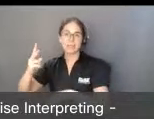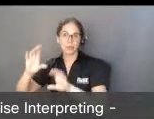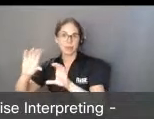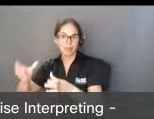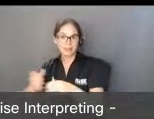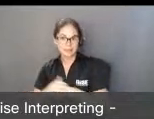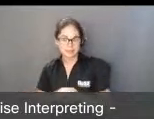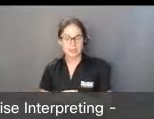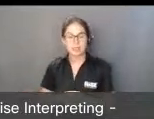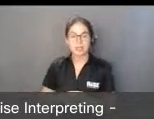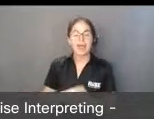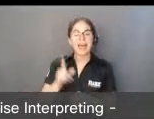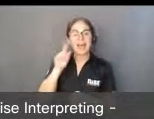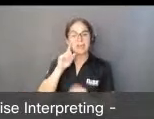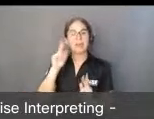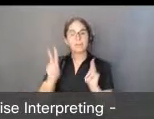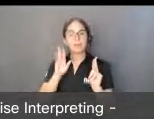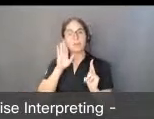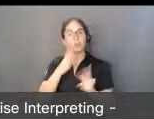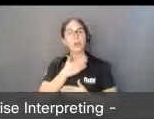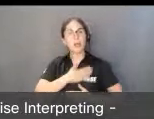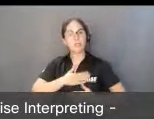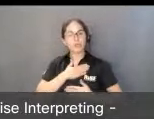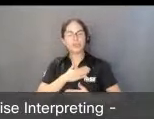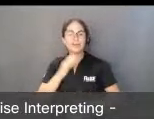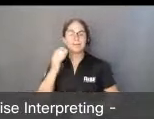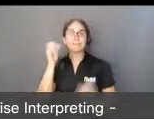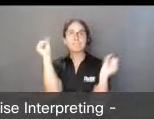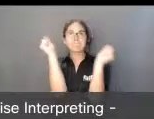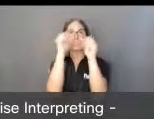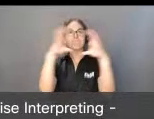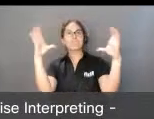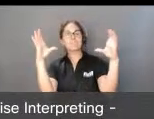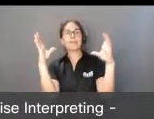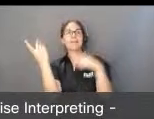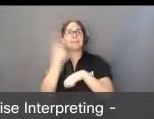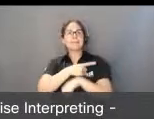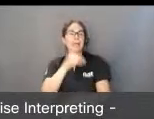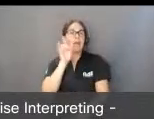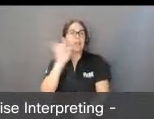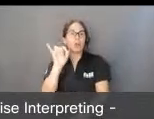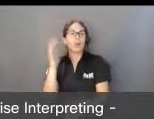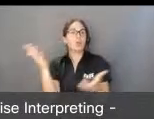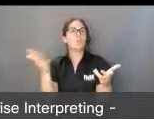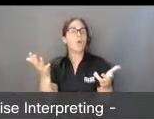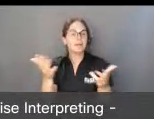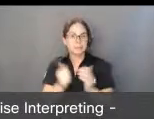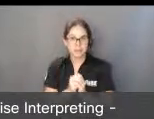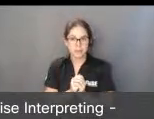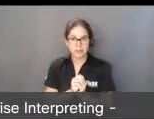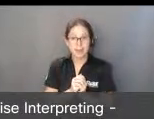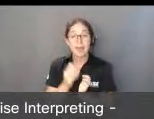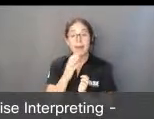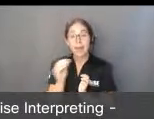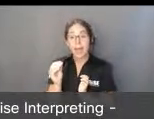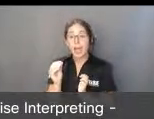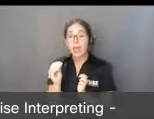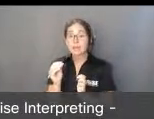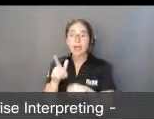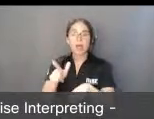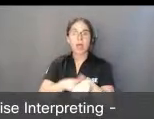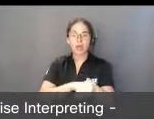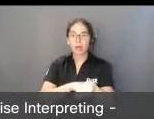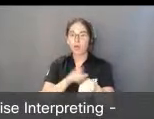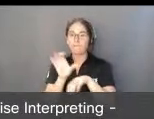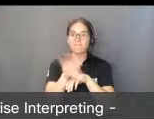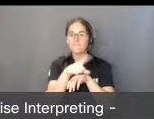would appreciate getting at least a flavor of what will the day look like, and how long will I have to be online with my kid